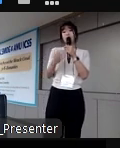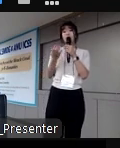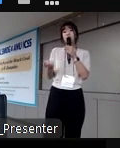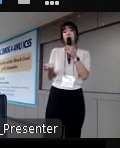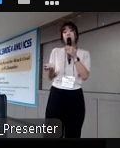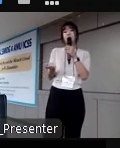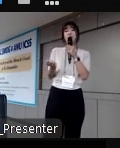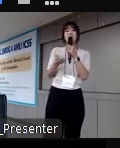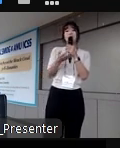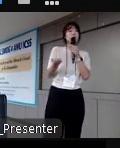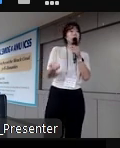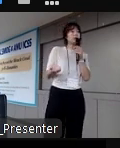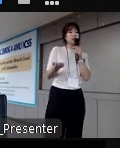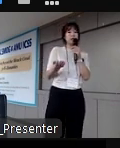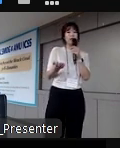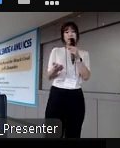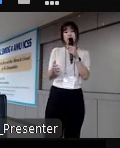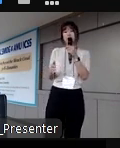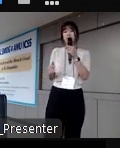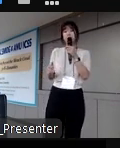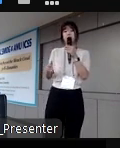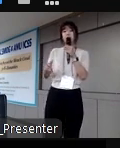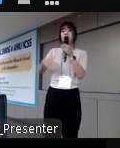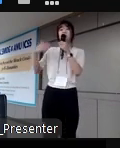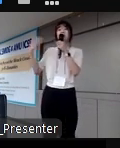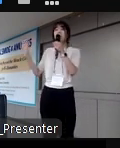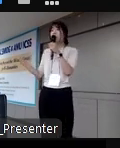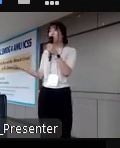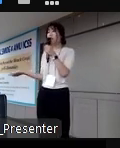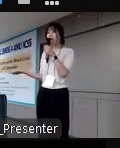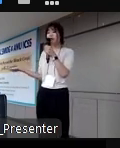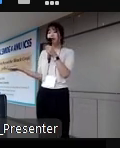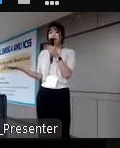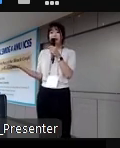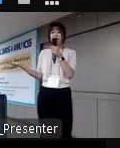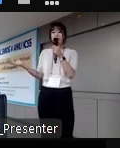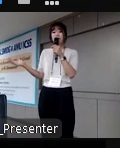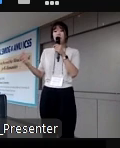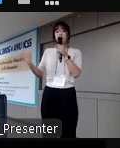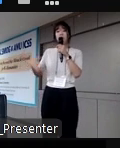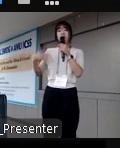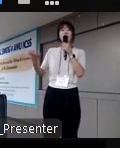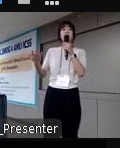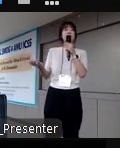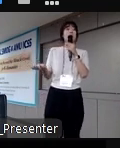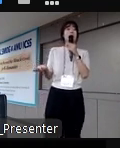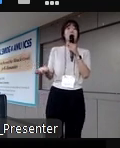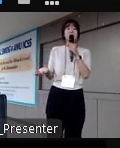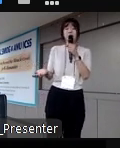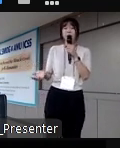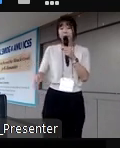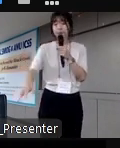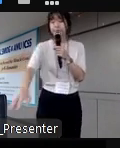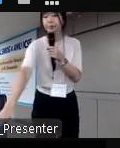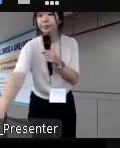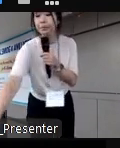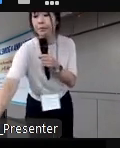be dropped if it's clear who did what. So if you're only talking about one referent in the narrative, or the context tells you who.